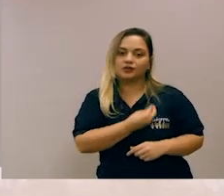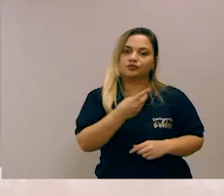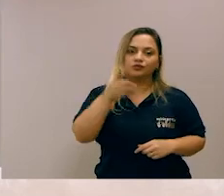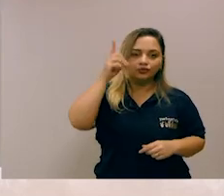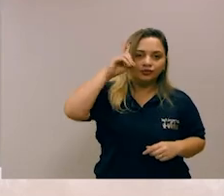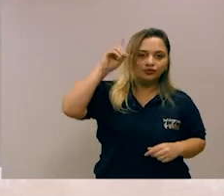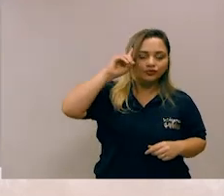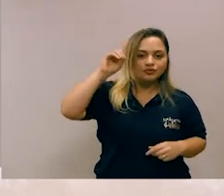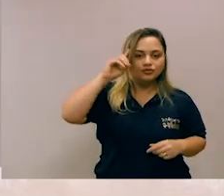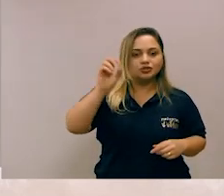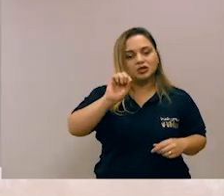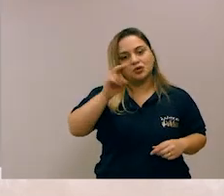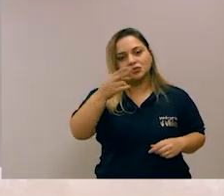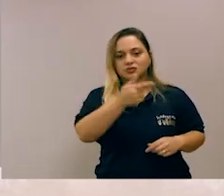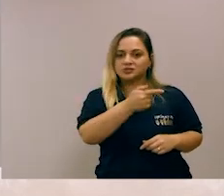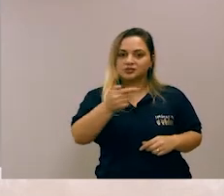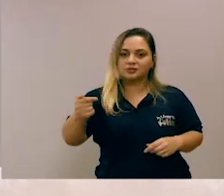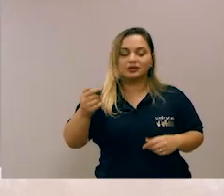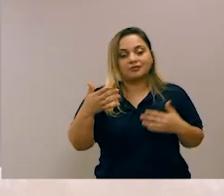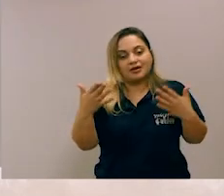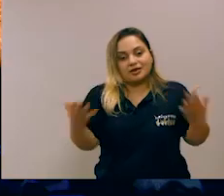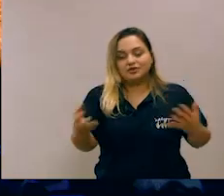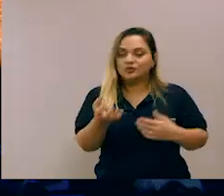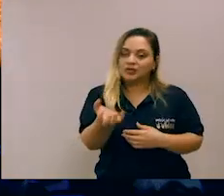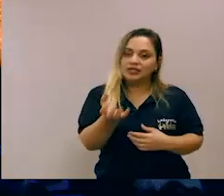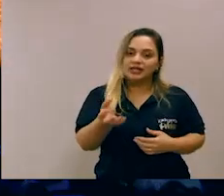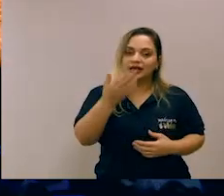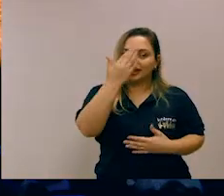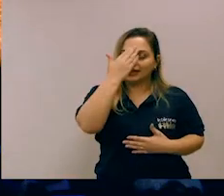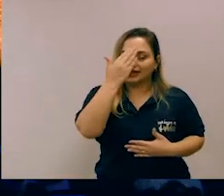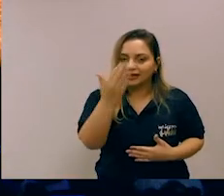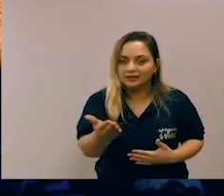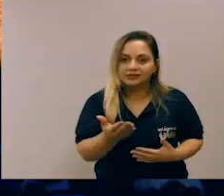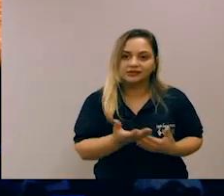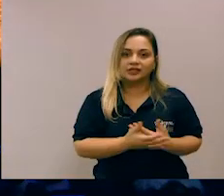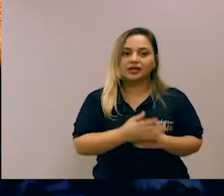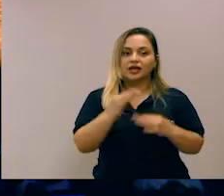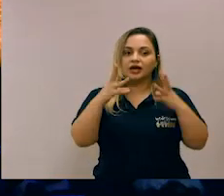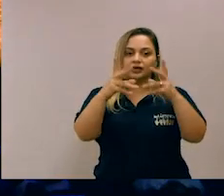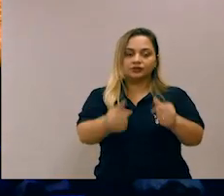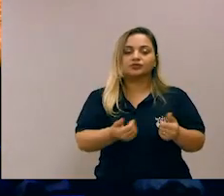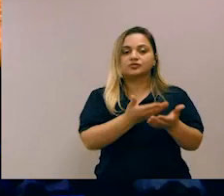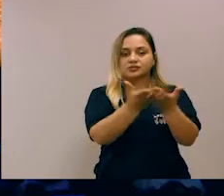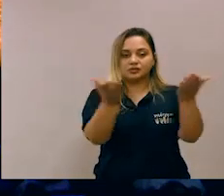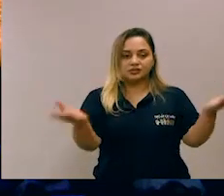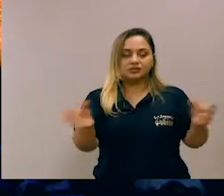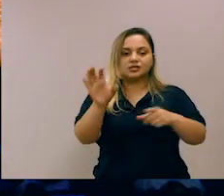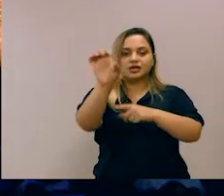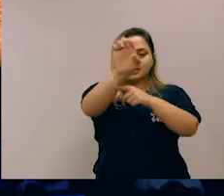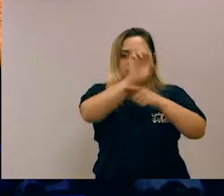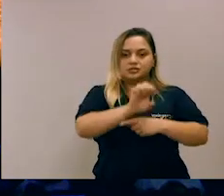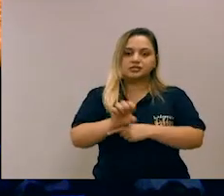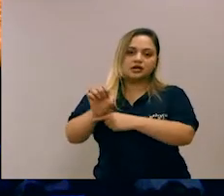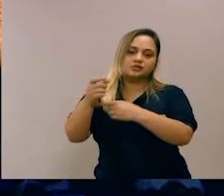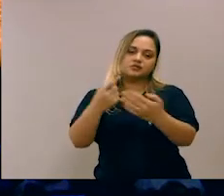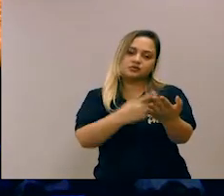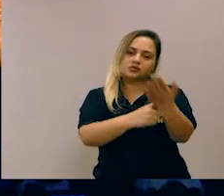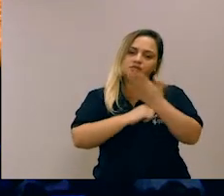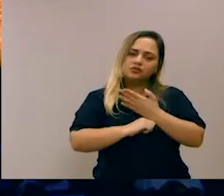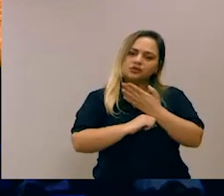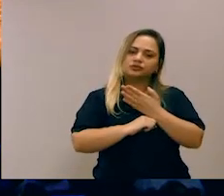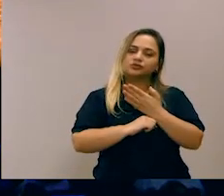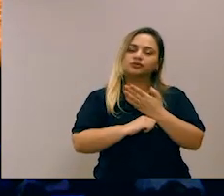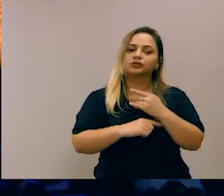experience on a week basis, on a weekly basis. And I'd like to thank all the states